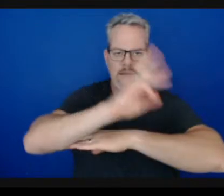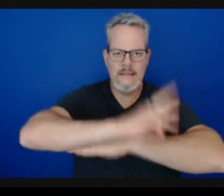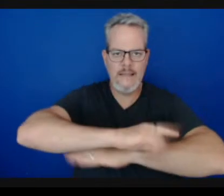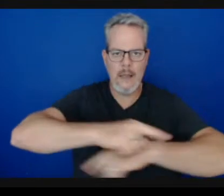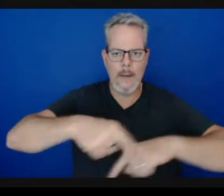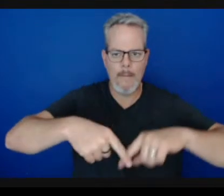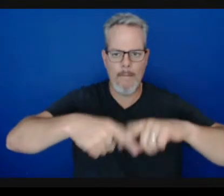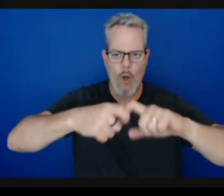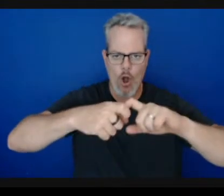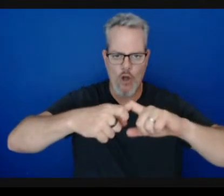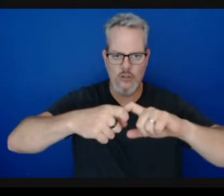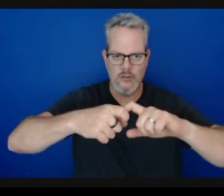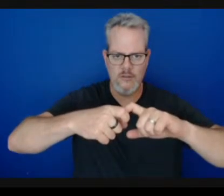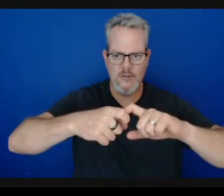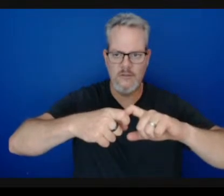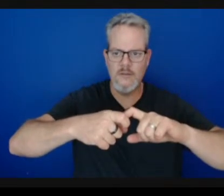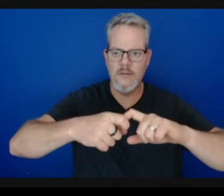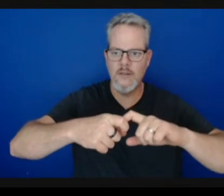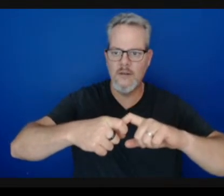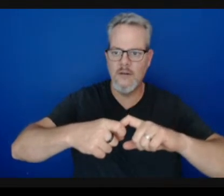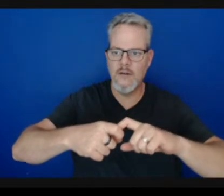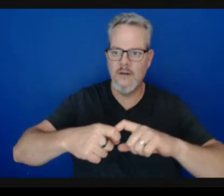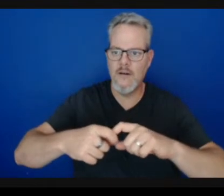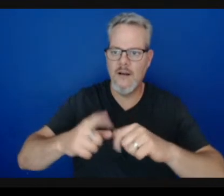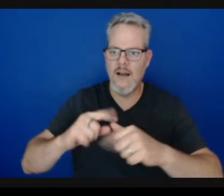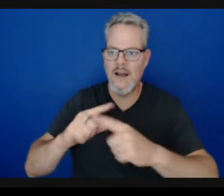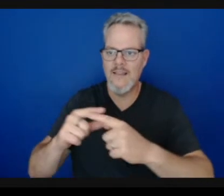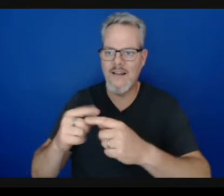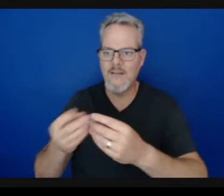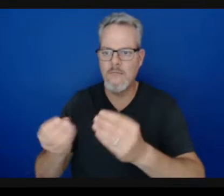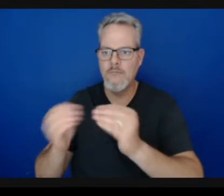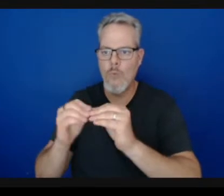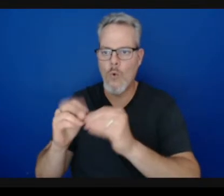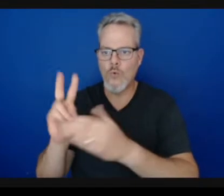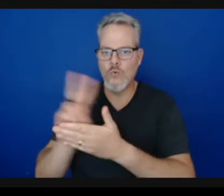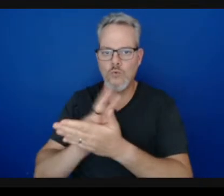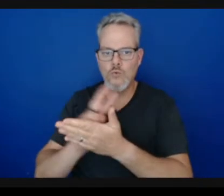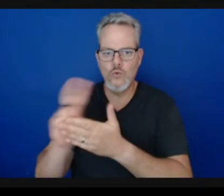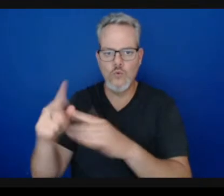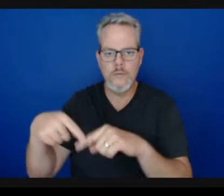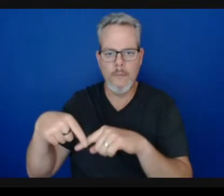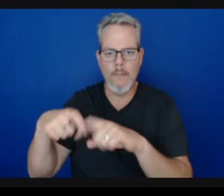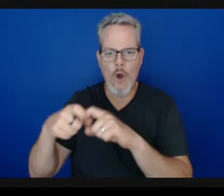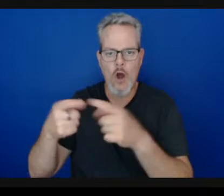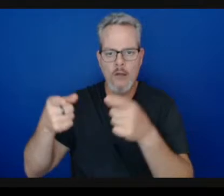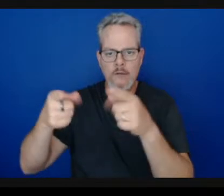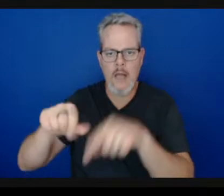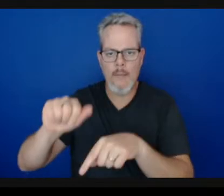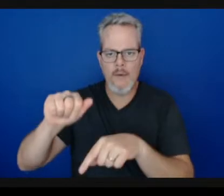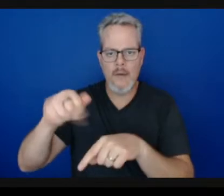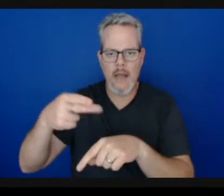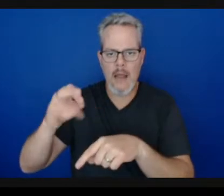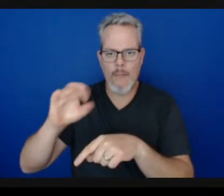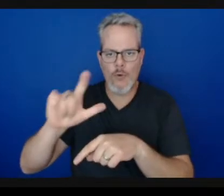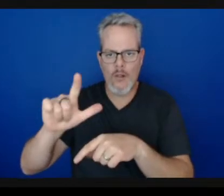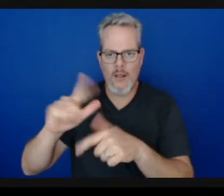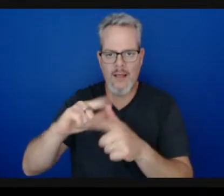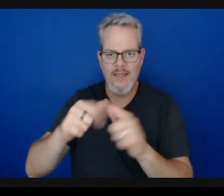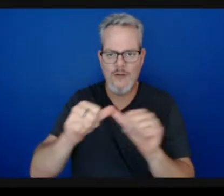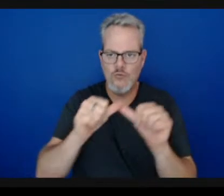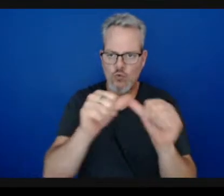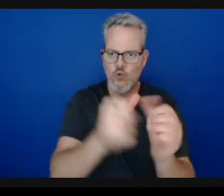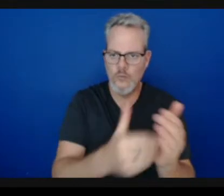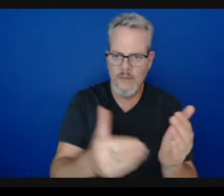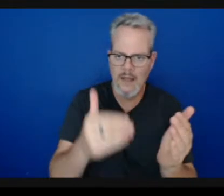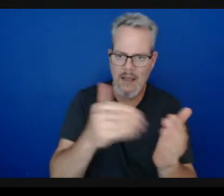then an additional 2-week pause occurred in April, and then it resumed for another month with fountains